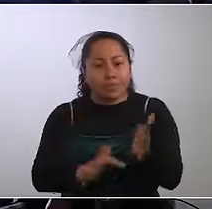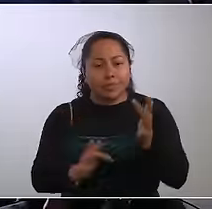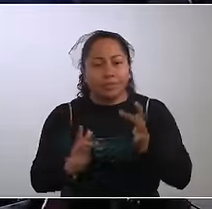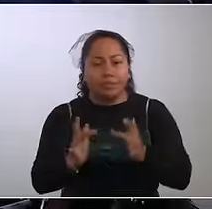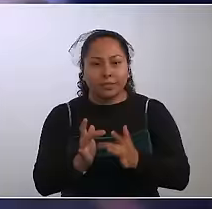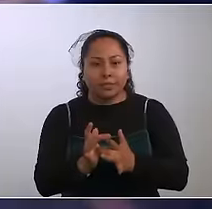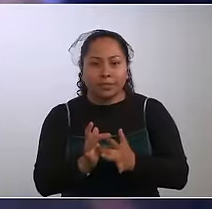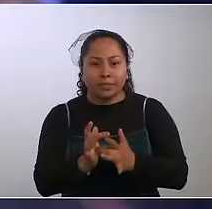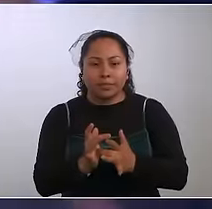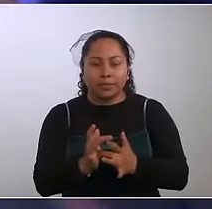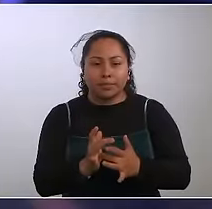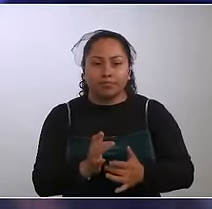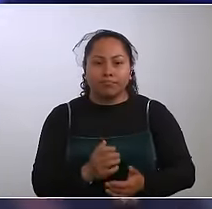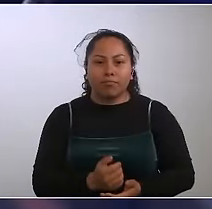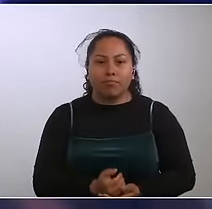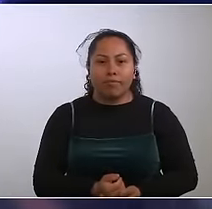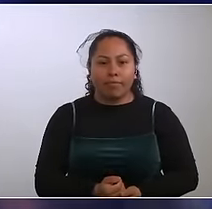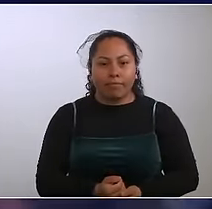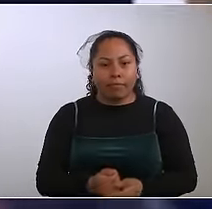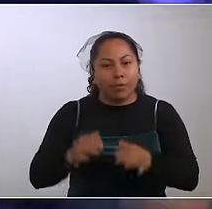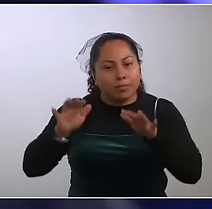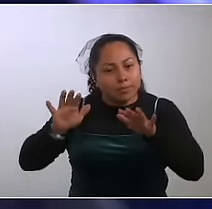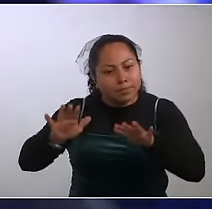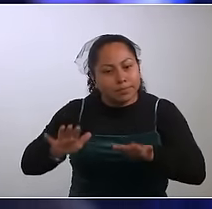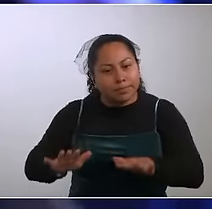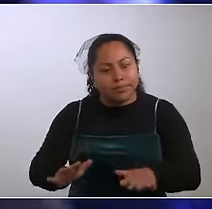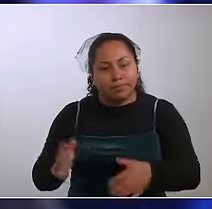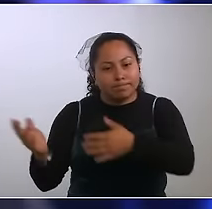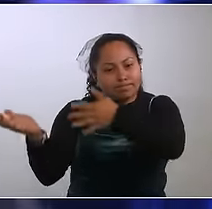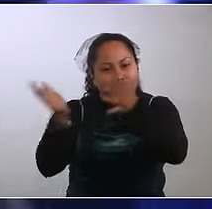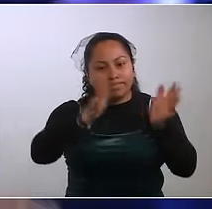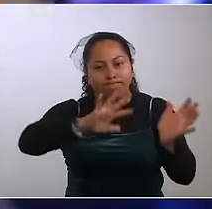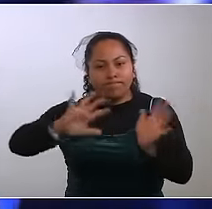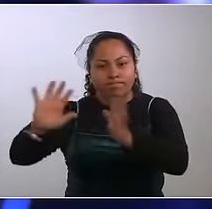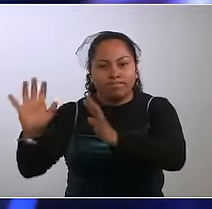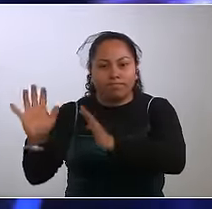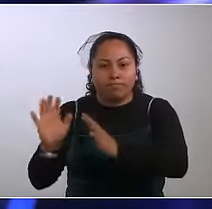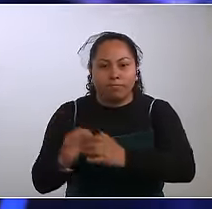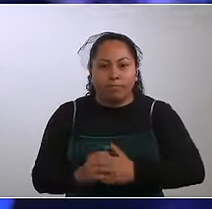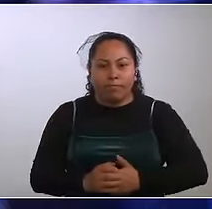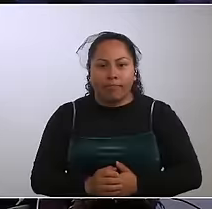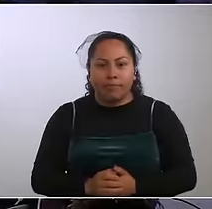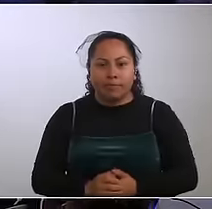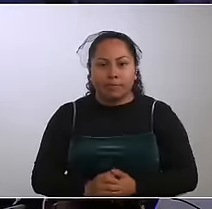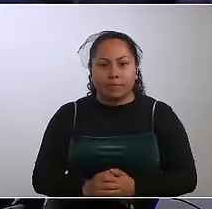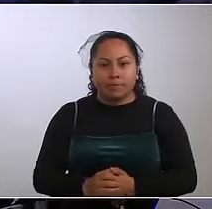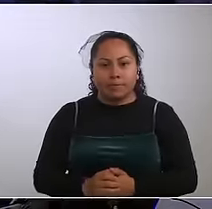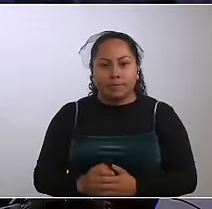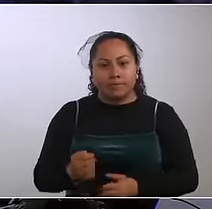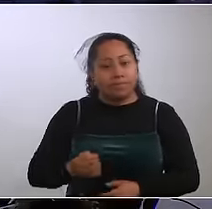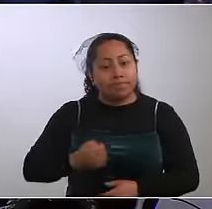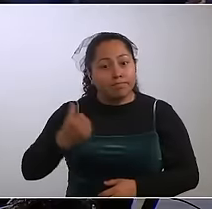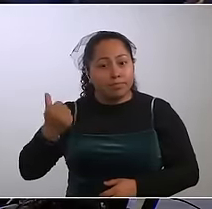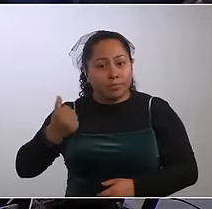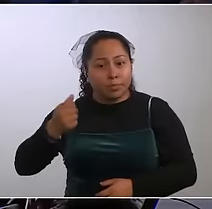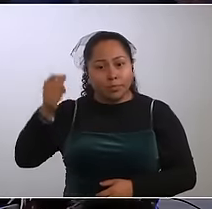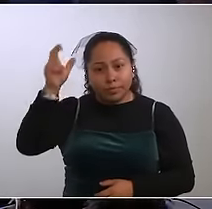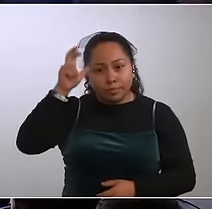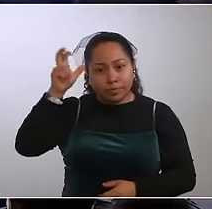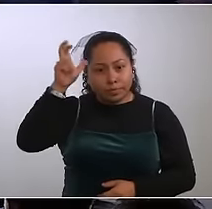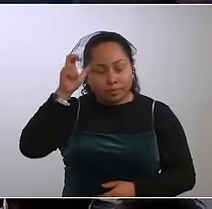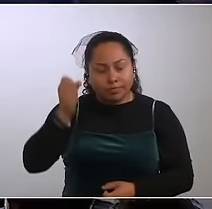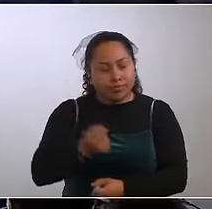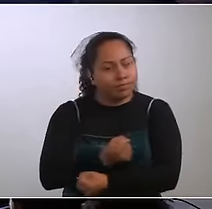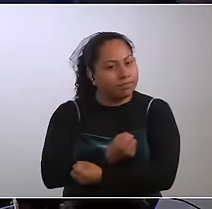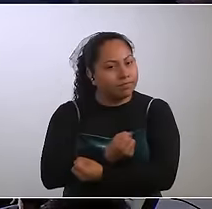caminó sobre las aguas. Calmó la tormenta. Healed the leper. Sanó al leproso. He casted out demons. Sacó demonios. Anything you can think